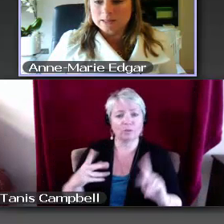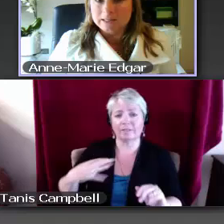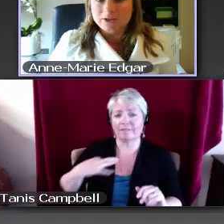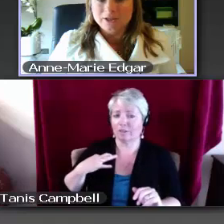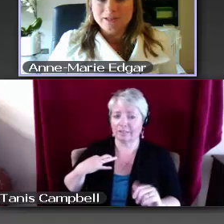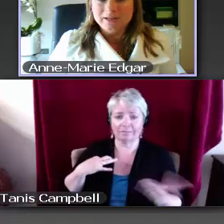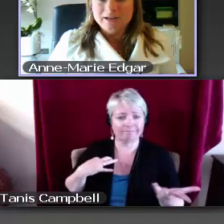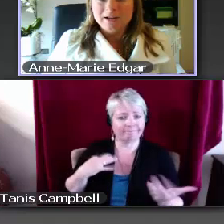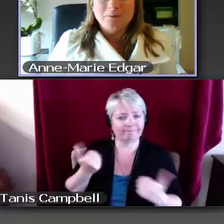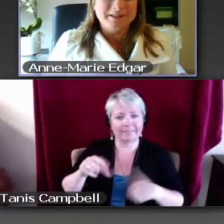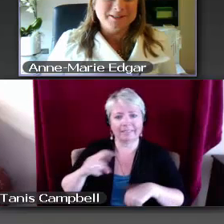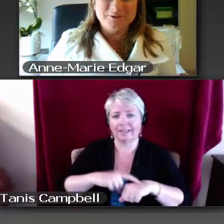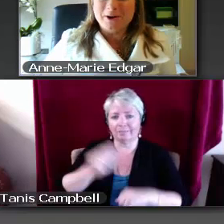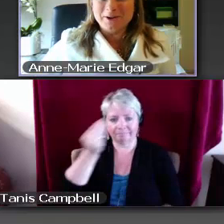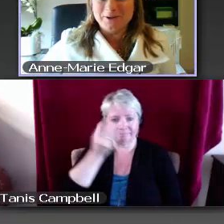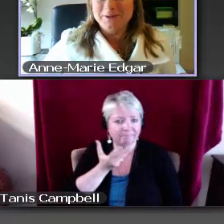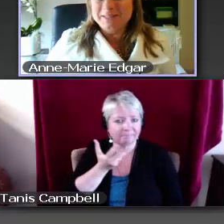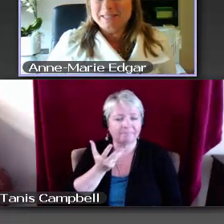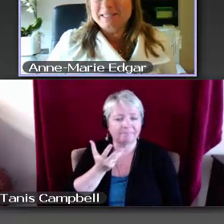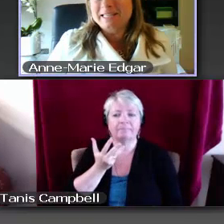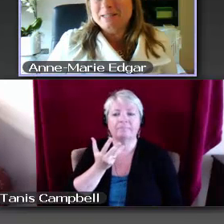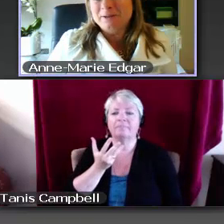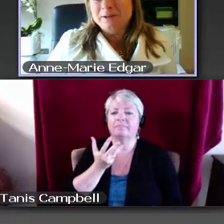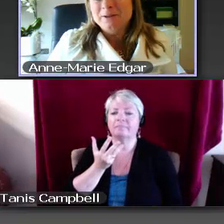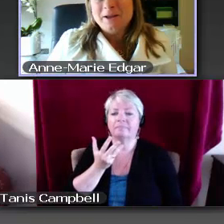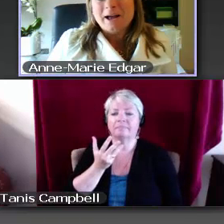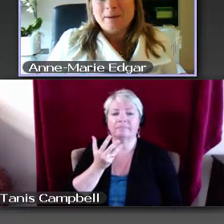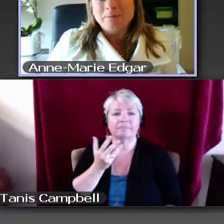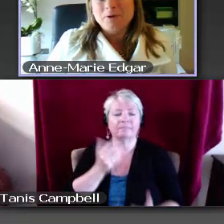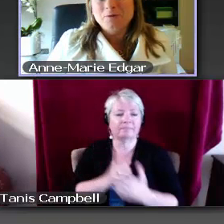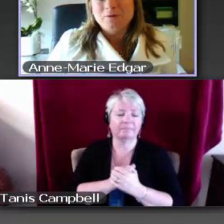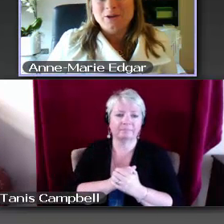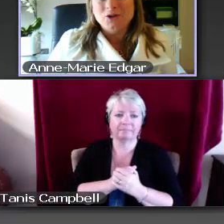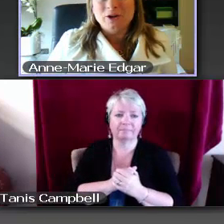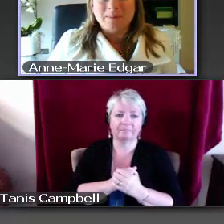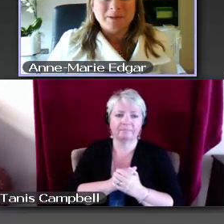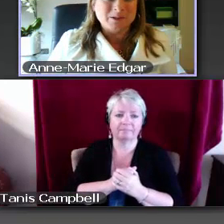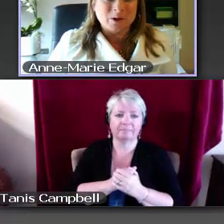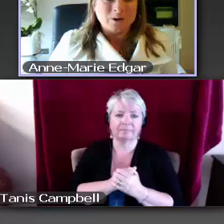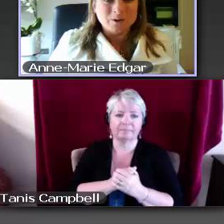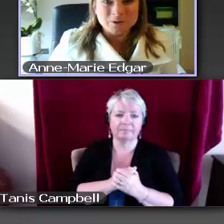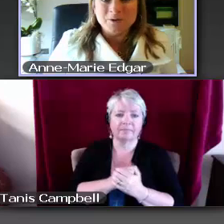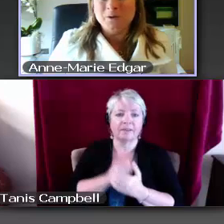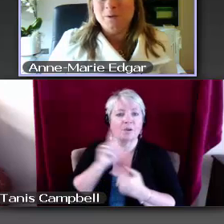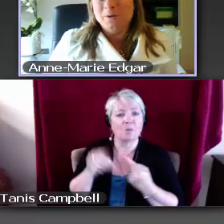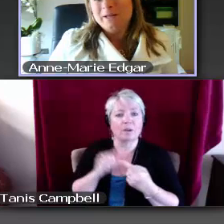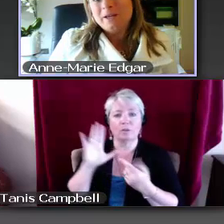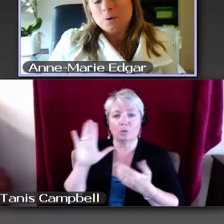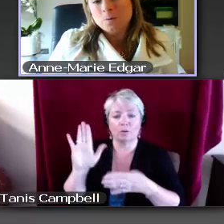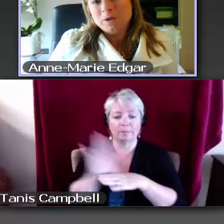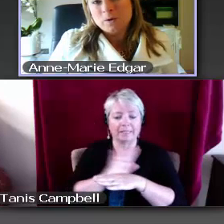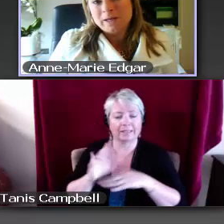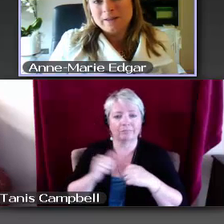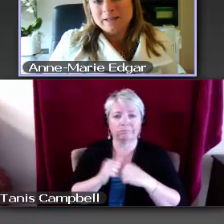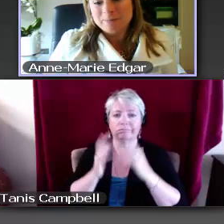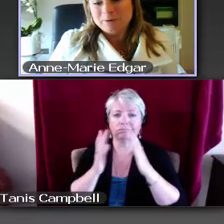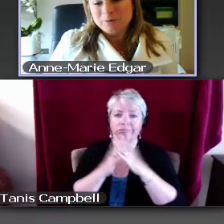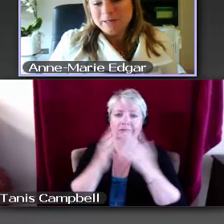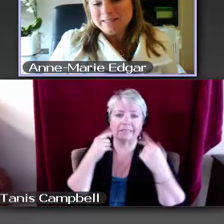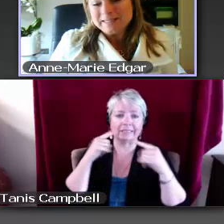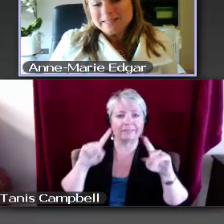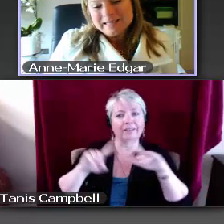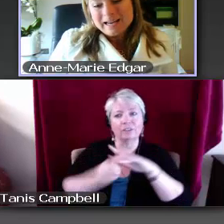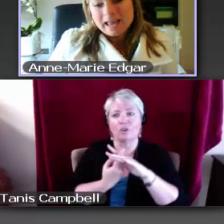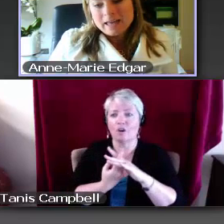our organization. Once you've got your successful new venture up and started, or you're, rejoining the